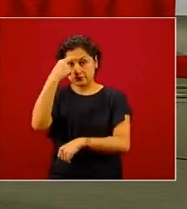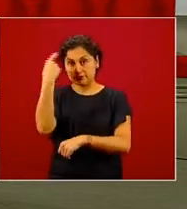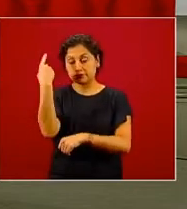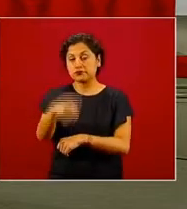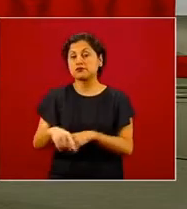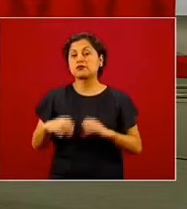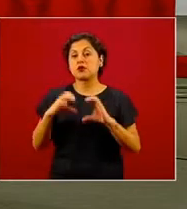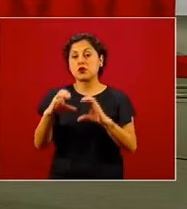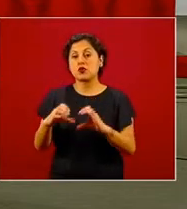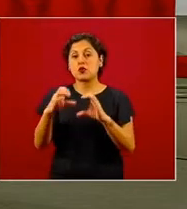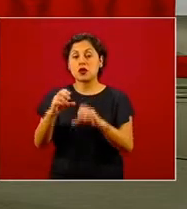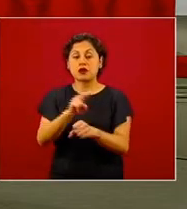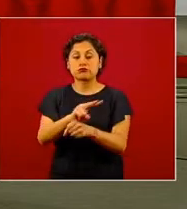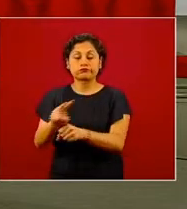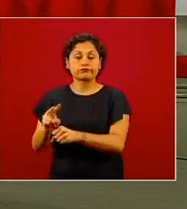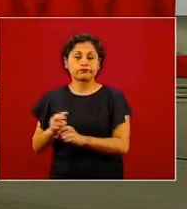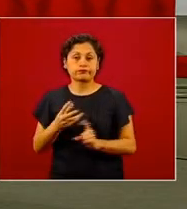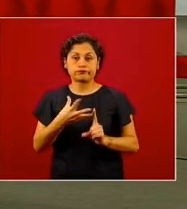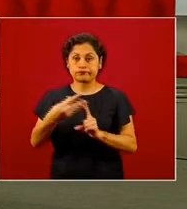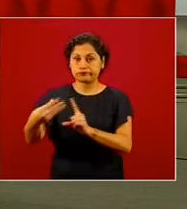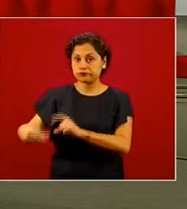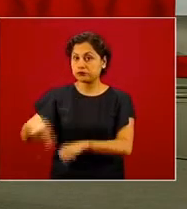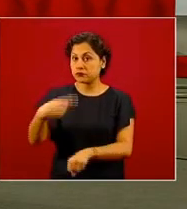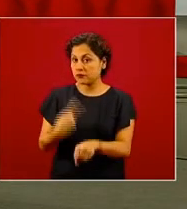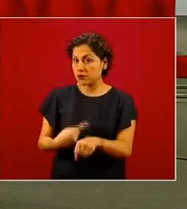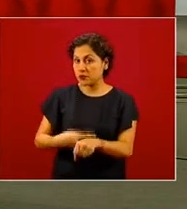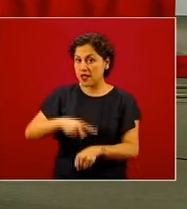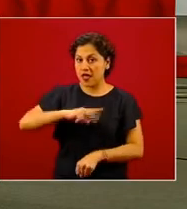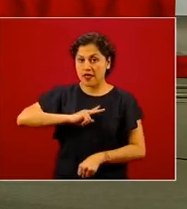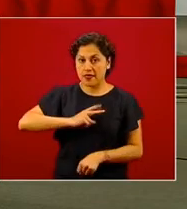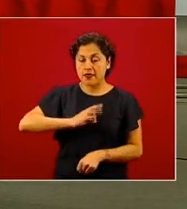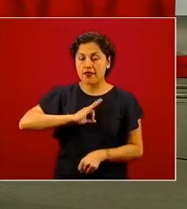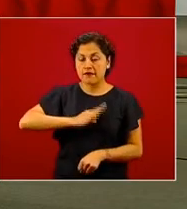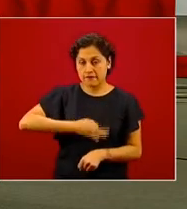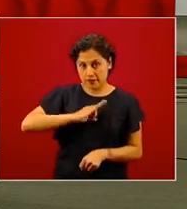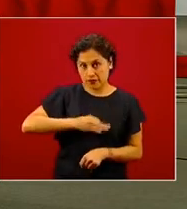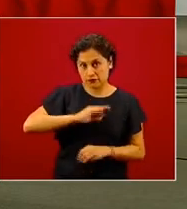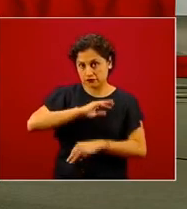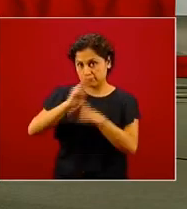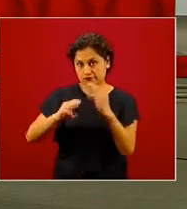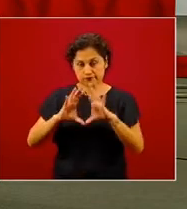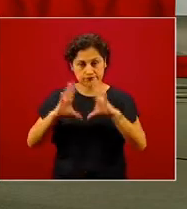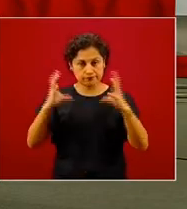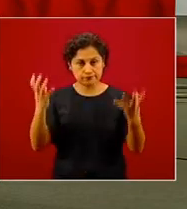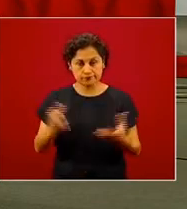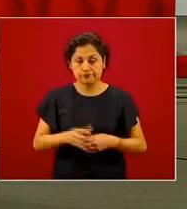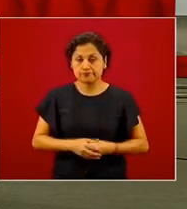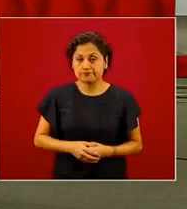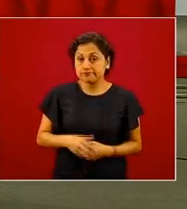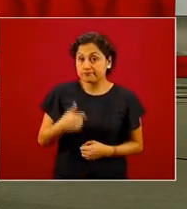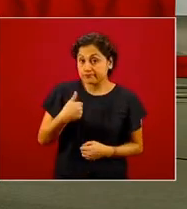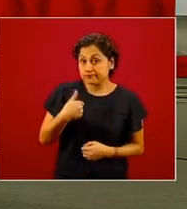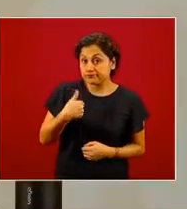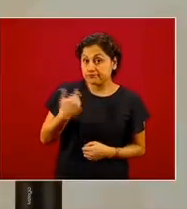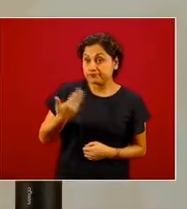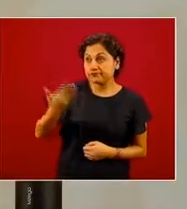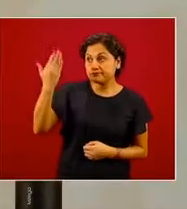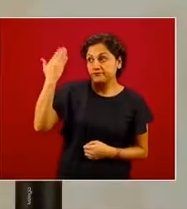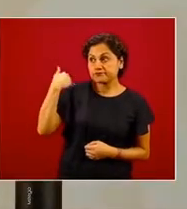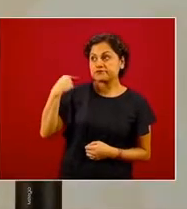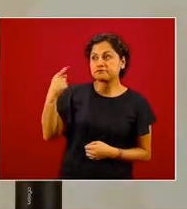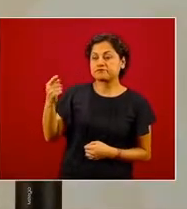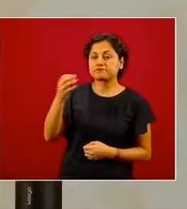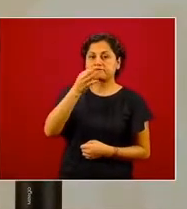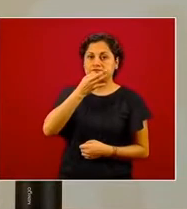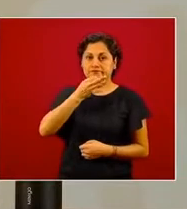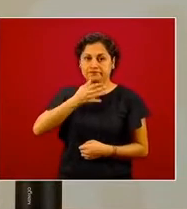specifically for his expertise in epidemiology and infectious diseases. So it was a privilege for me to be able to